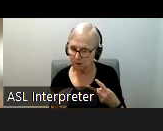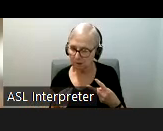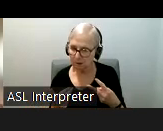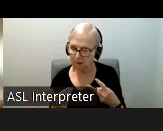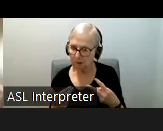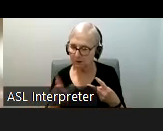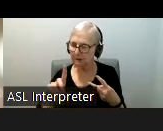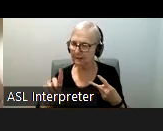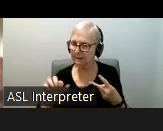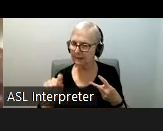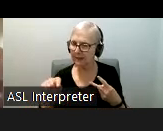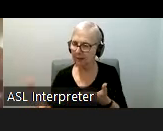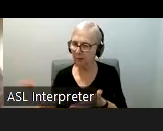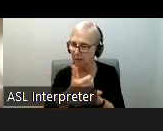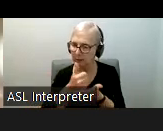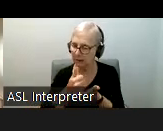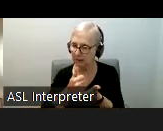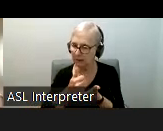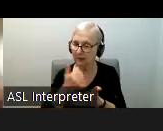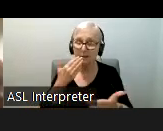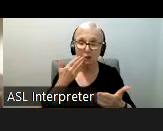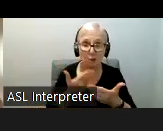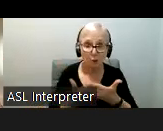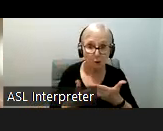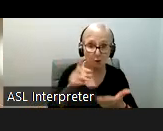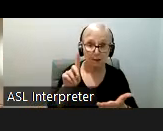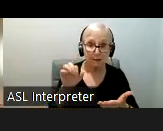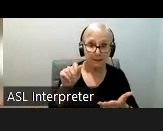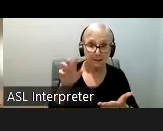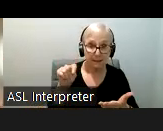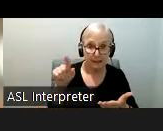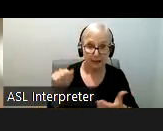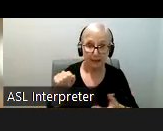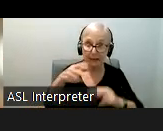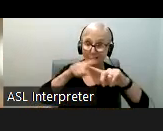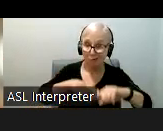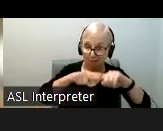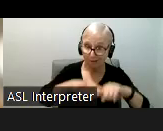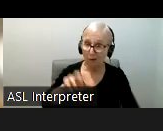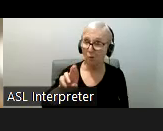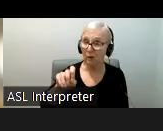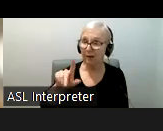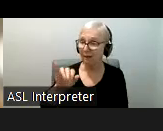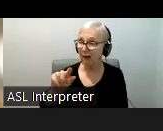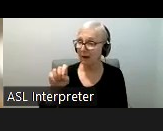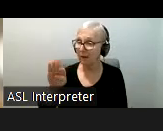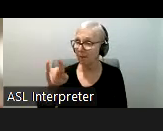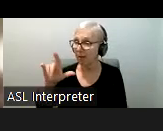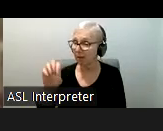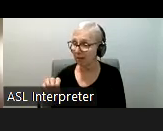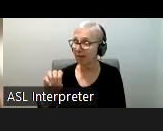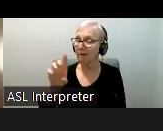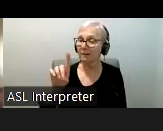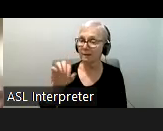our data that we're getting, is it good data and reliable data that we're bringing in so we can put reliable data out,